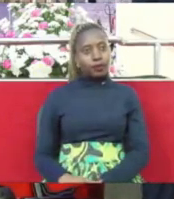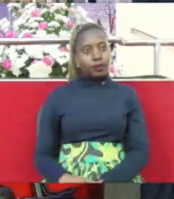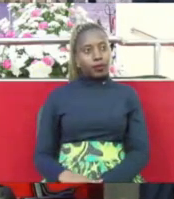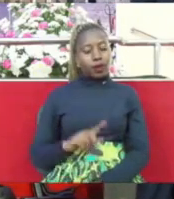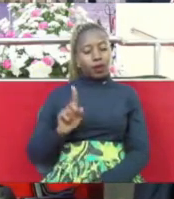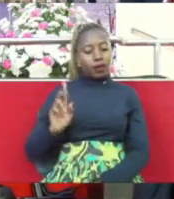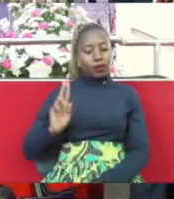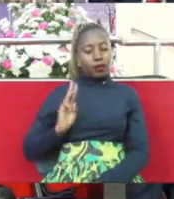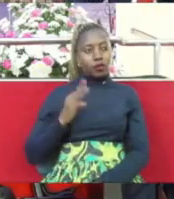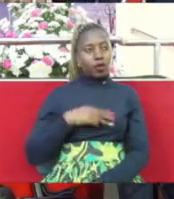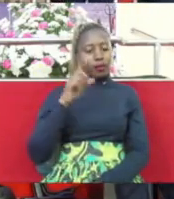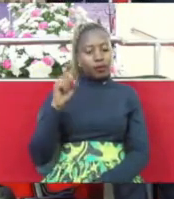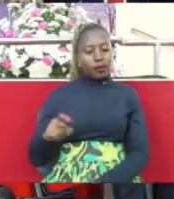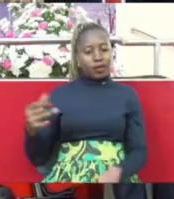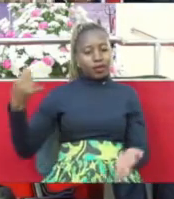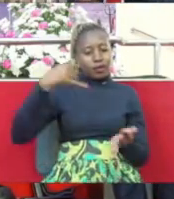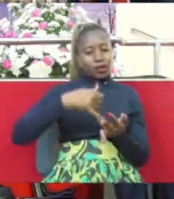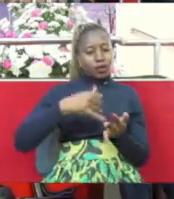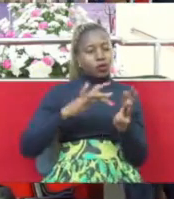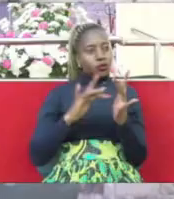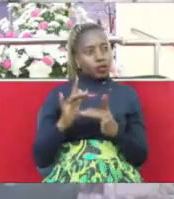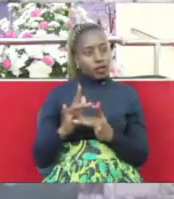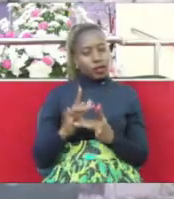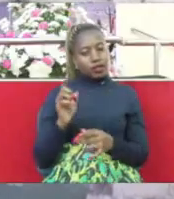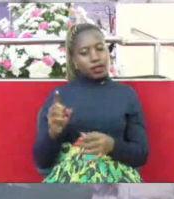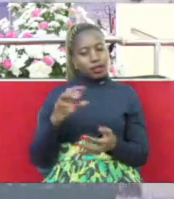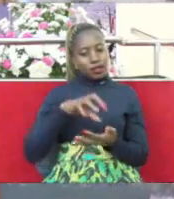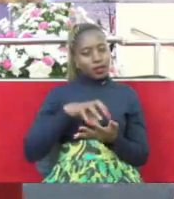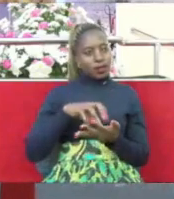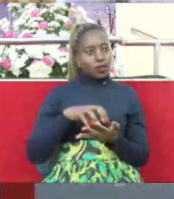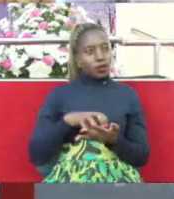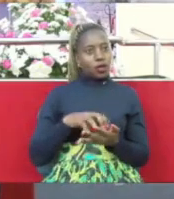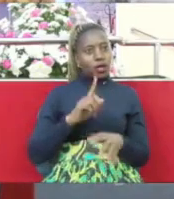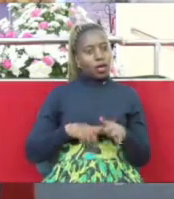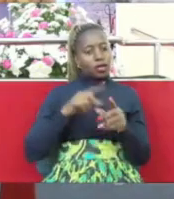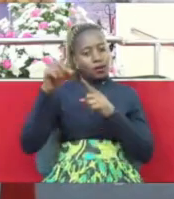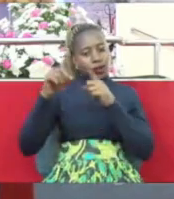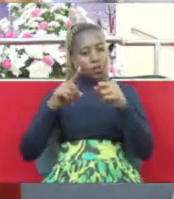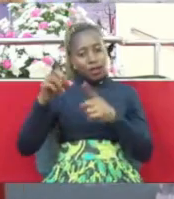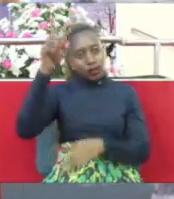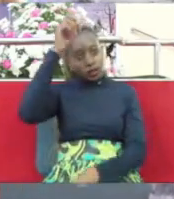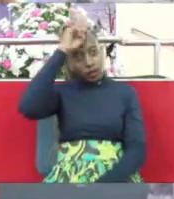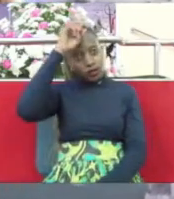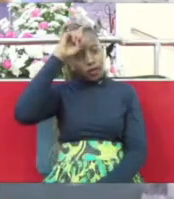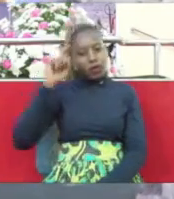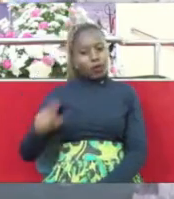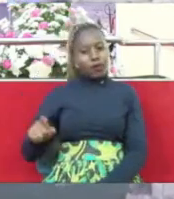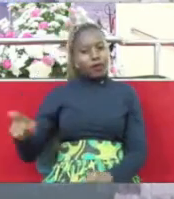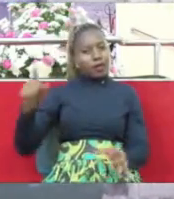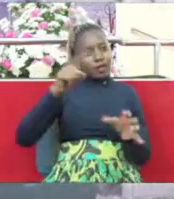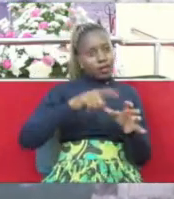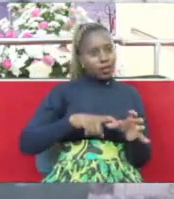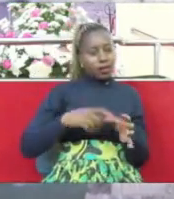incorporate him in this season. Ni sharti tumweke katika mambo yetu. As we go up country, we must incorporate him in this season. Wakati tunaenda mashabani